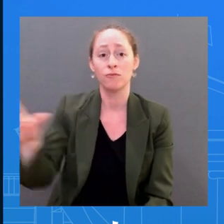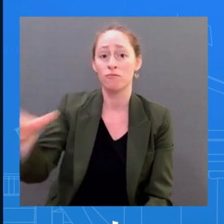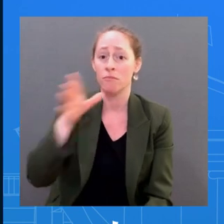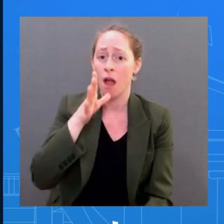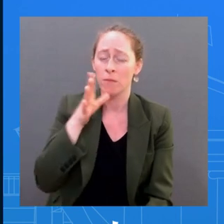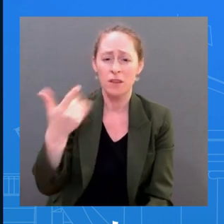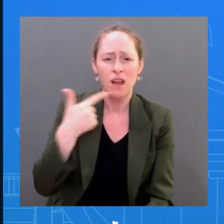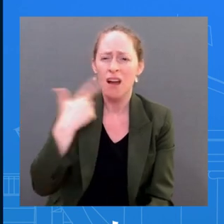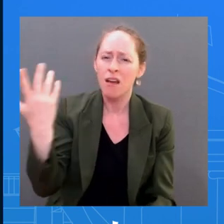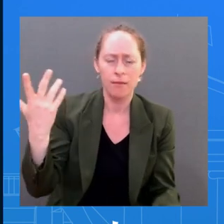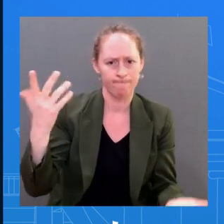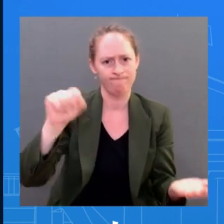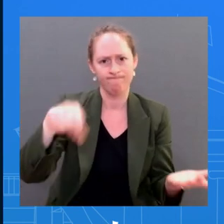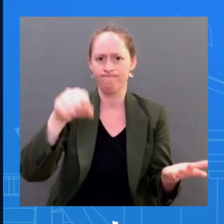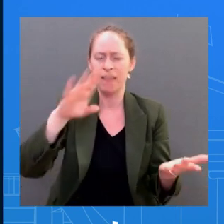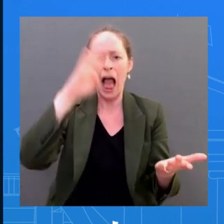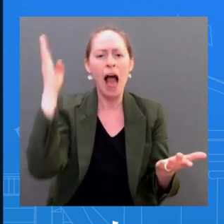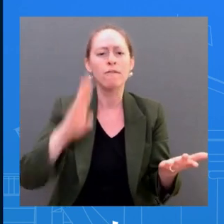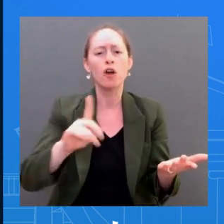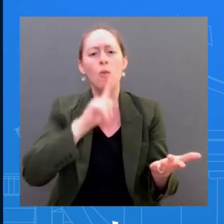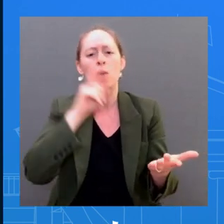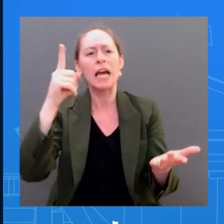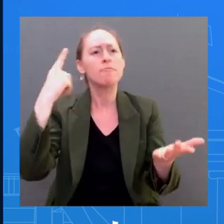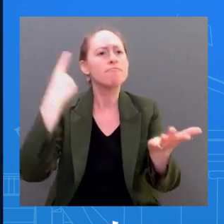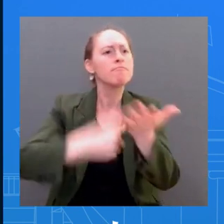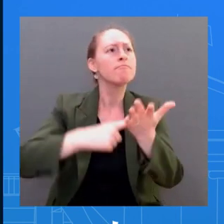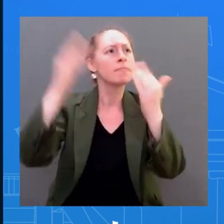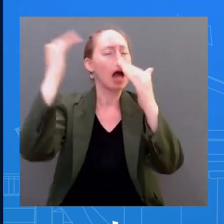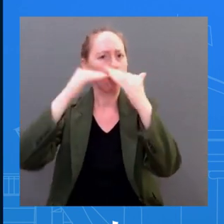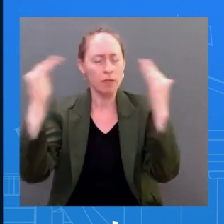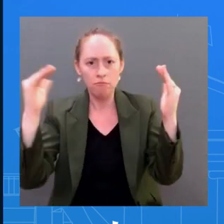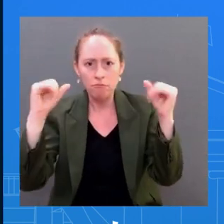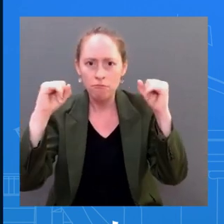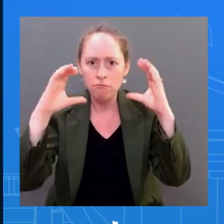Alethea was 10 years old.